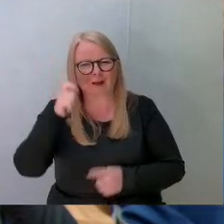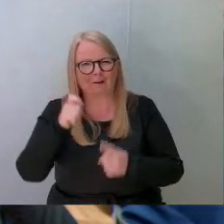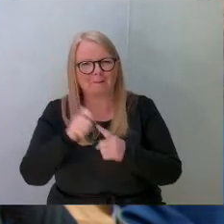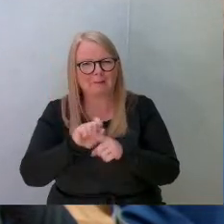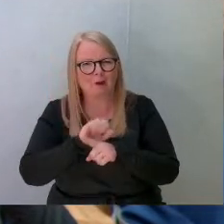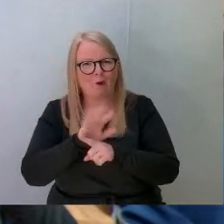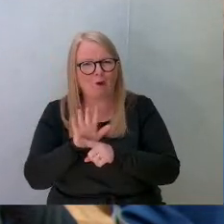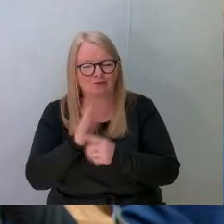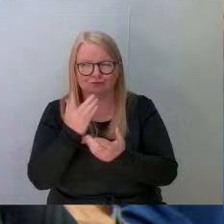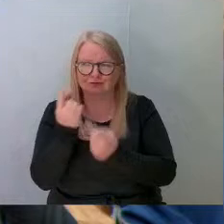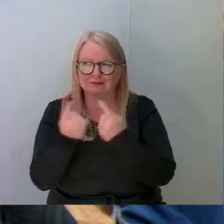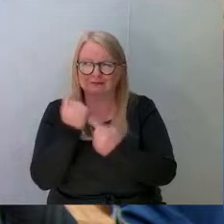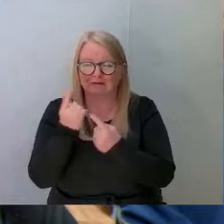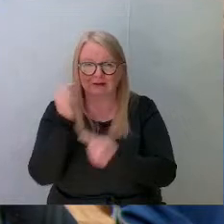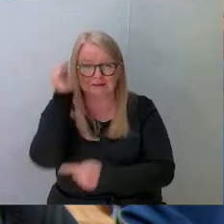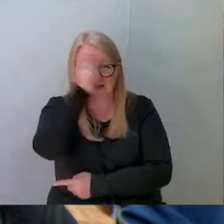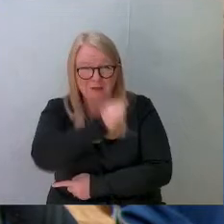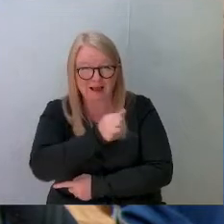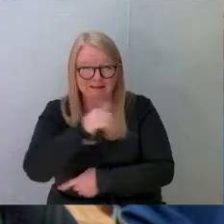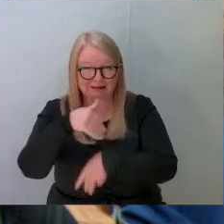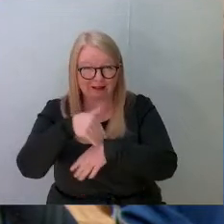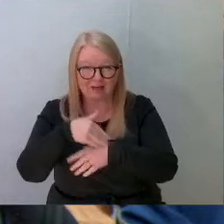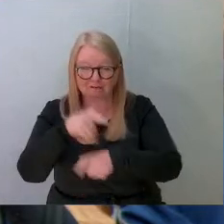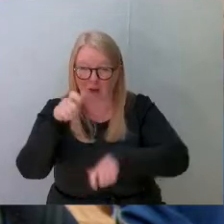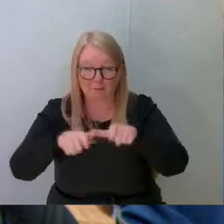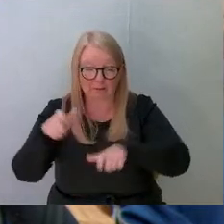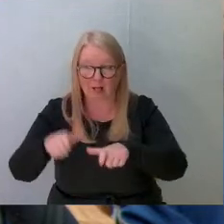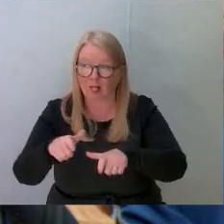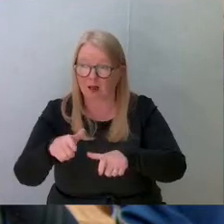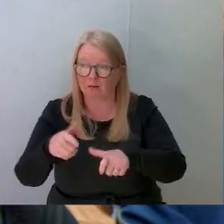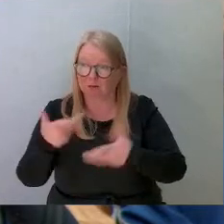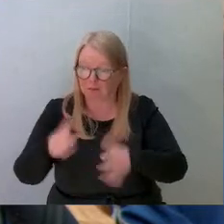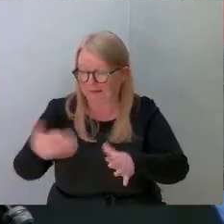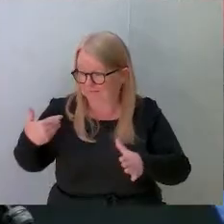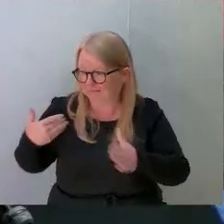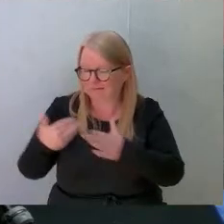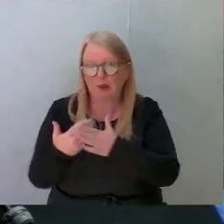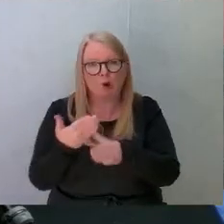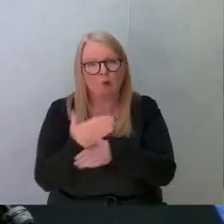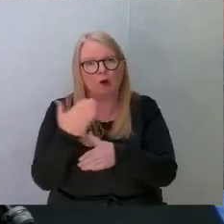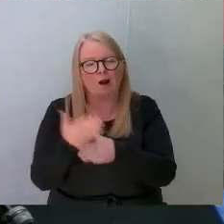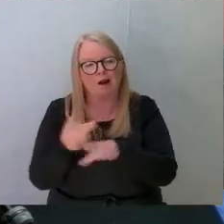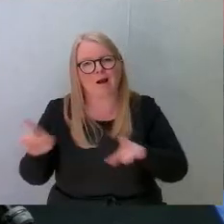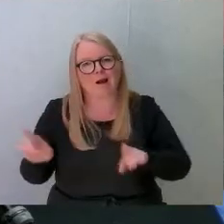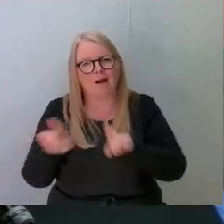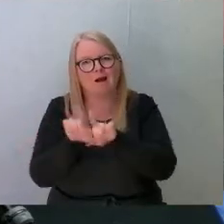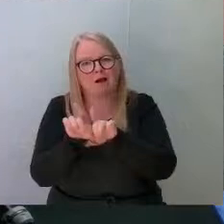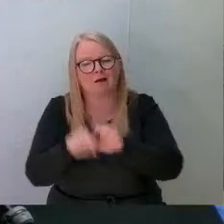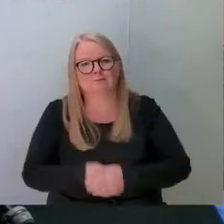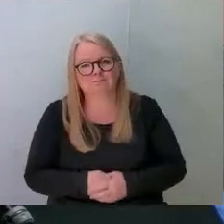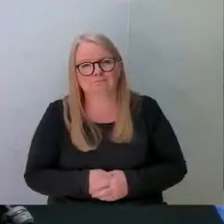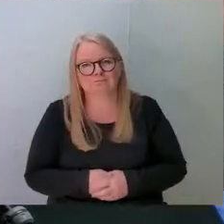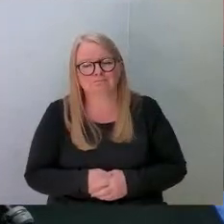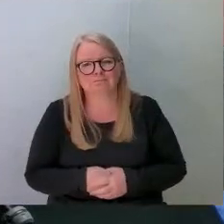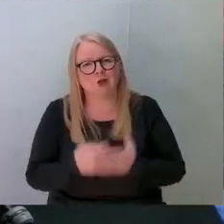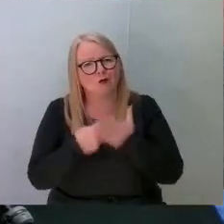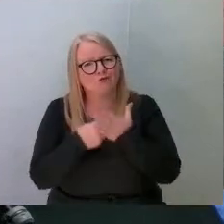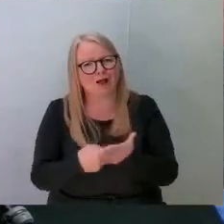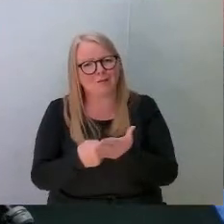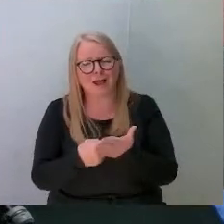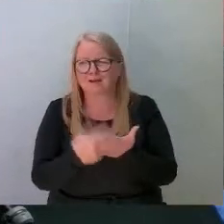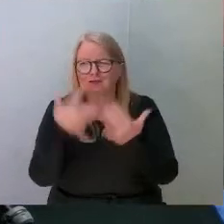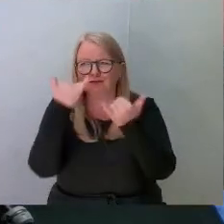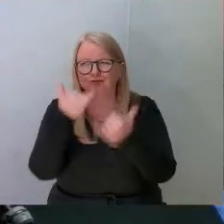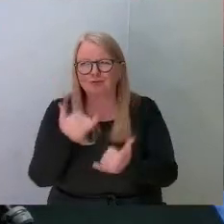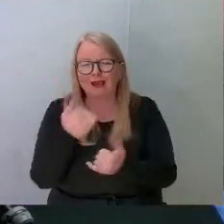smartest and most effective people it has ever been my privilege to work with. I recommend to everyone that they check out